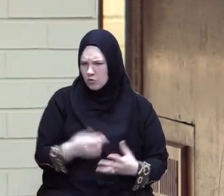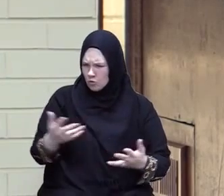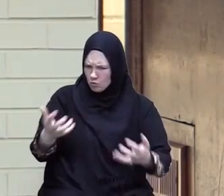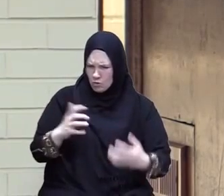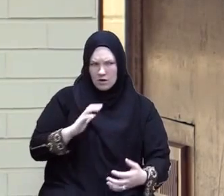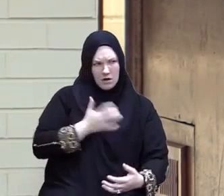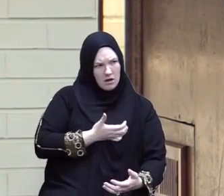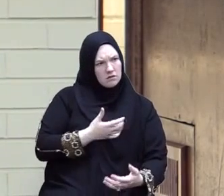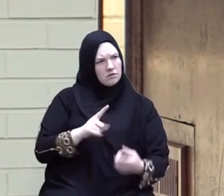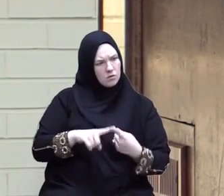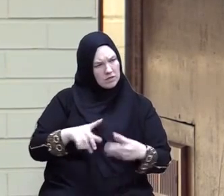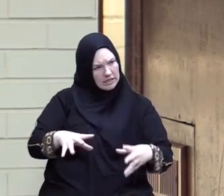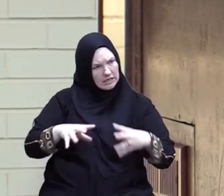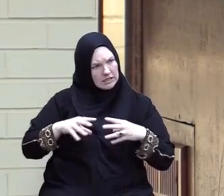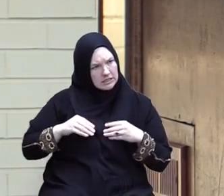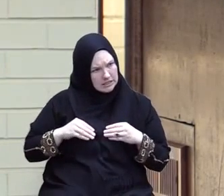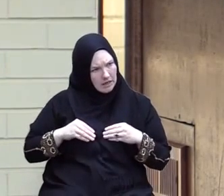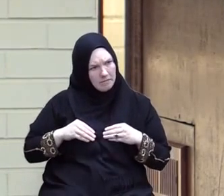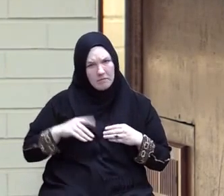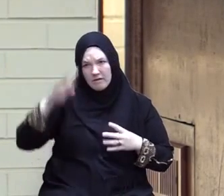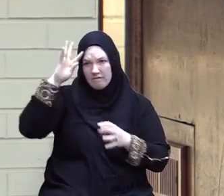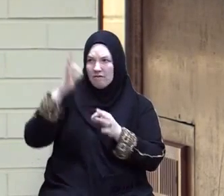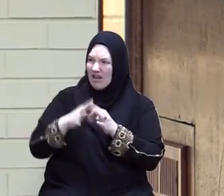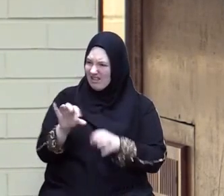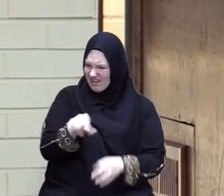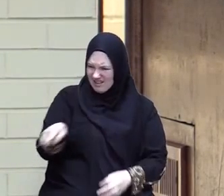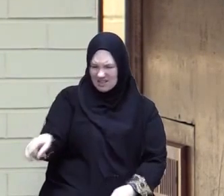to accept faith like these fools?